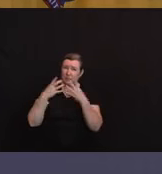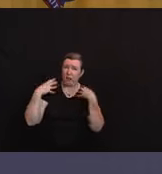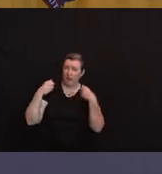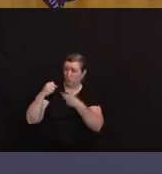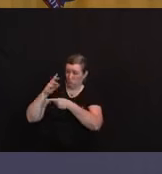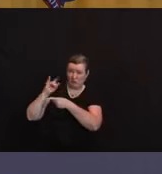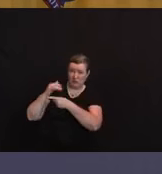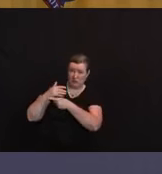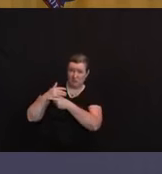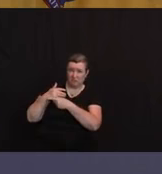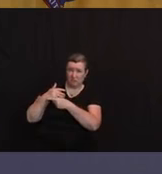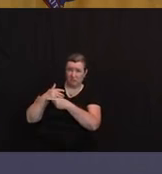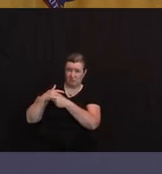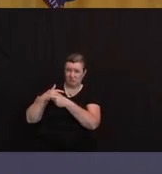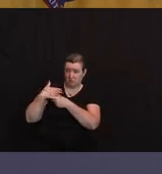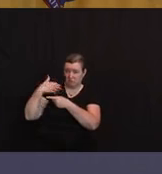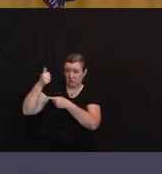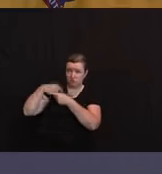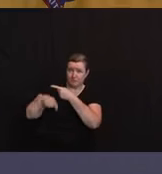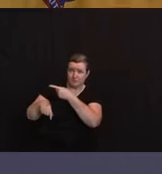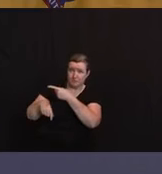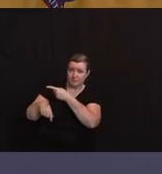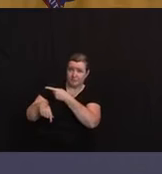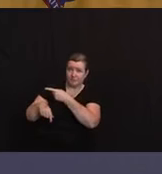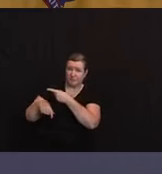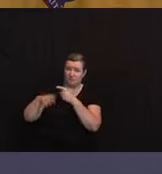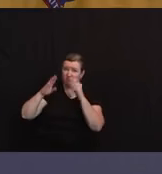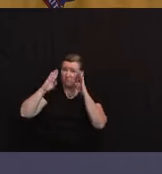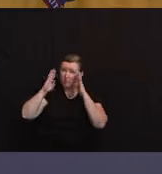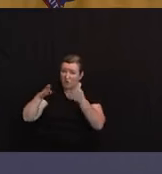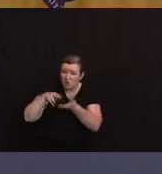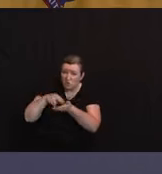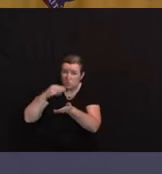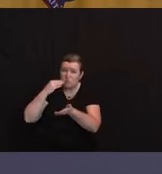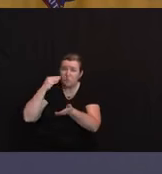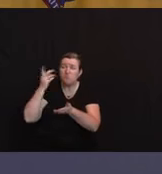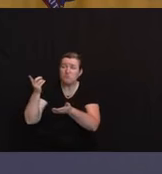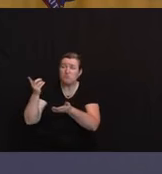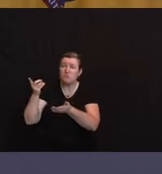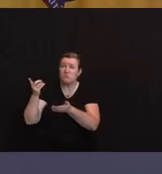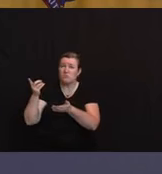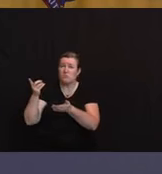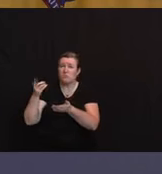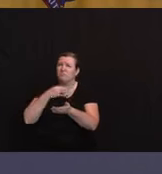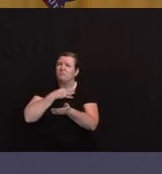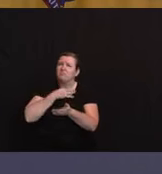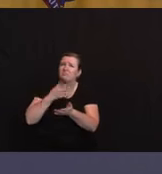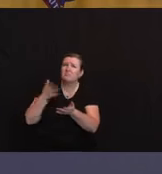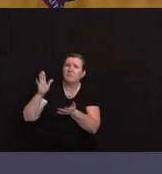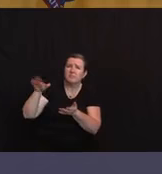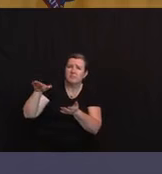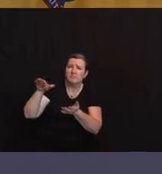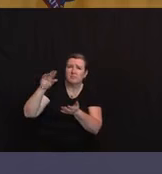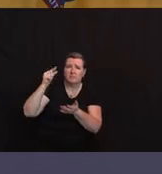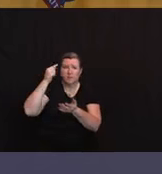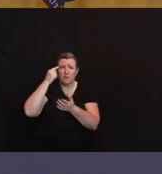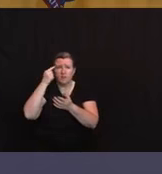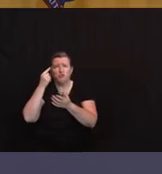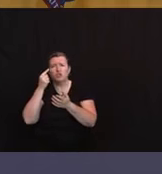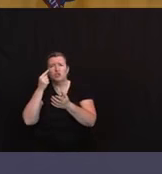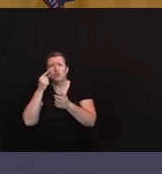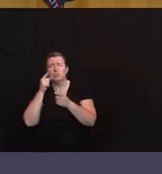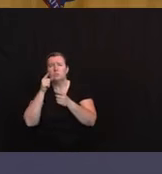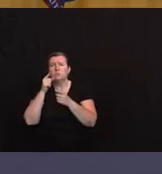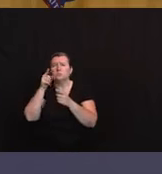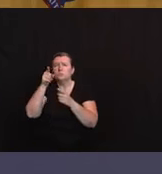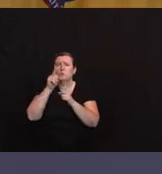efforts that are underway at the nursing homes and so forth. But I would like to ask Governor for your reaction in terms of, you know,